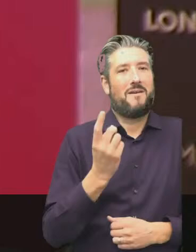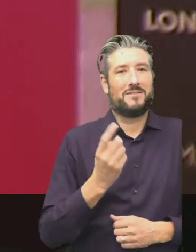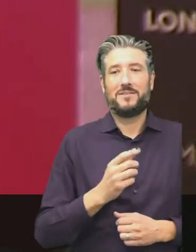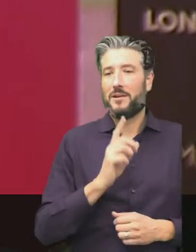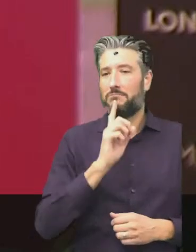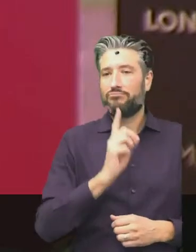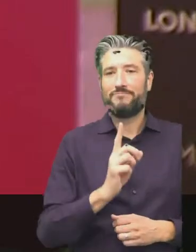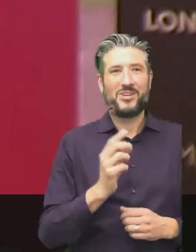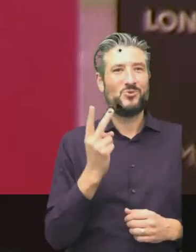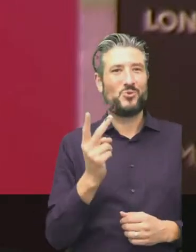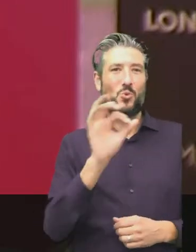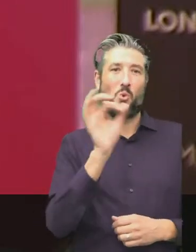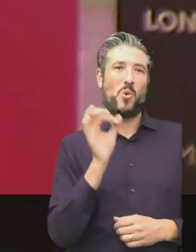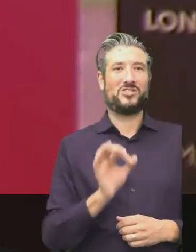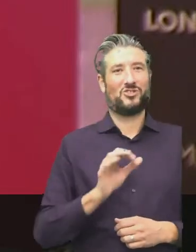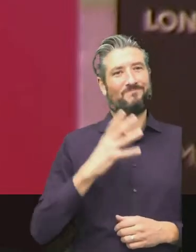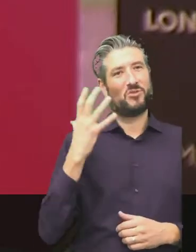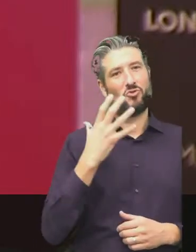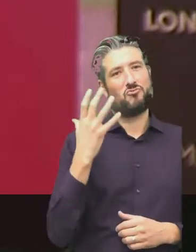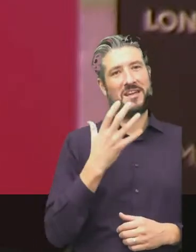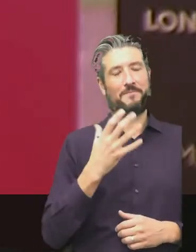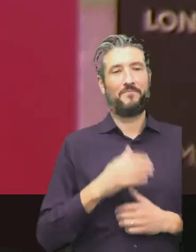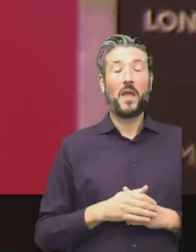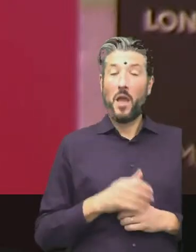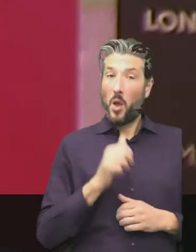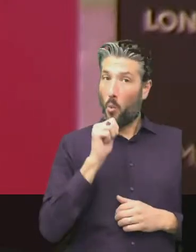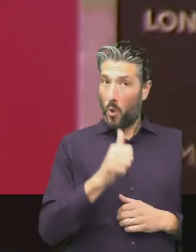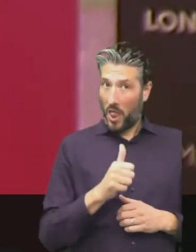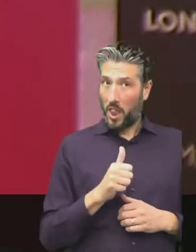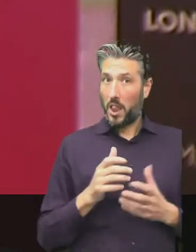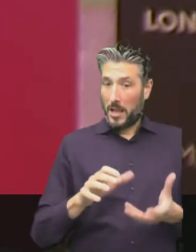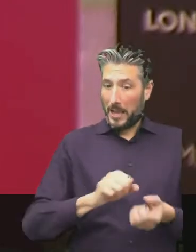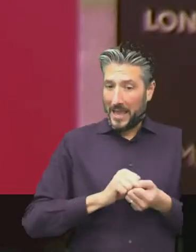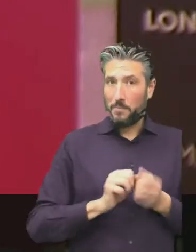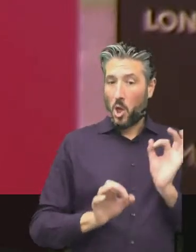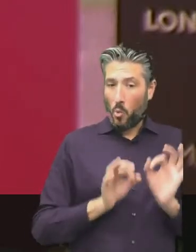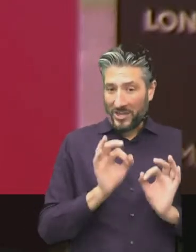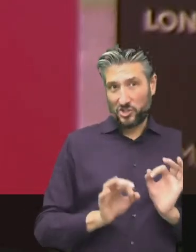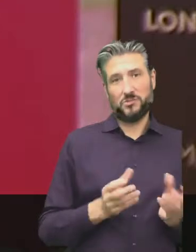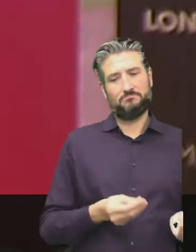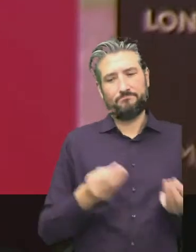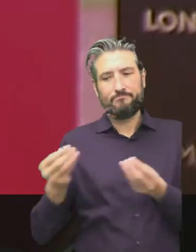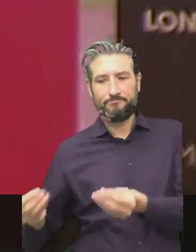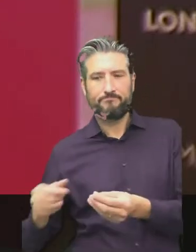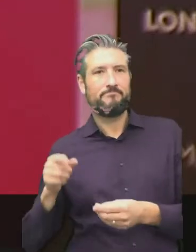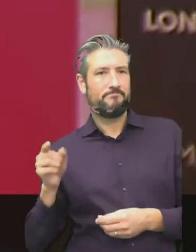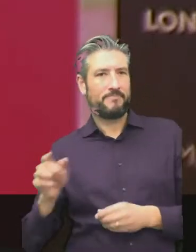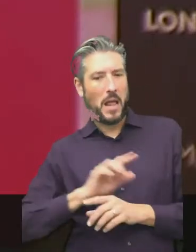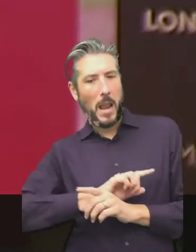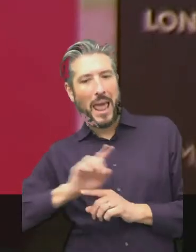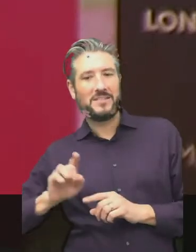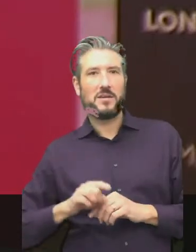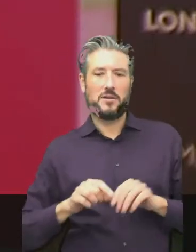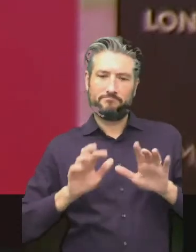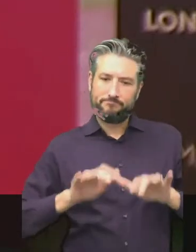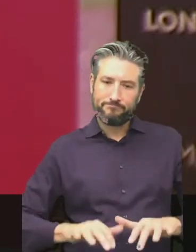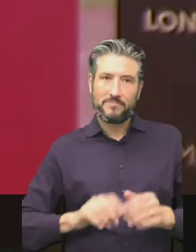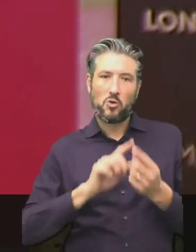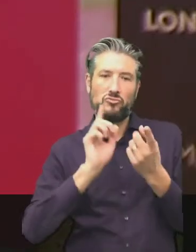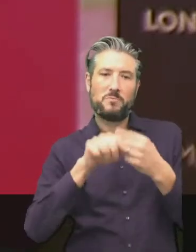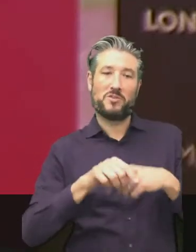that there will be a response to your questions. So that is all the time we